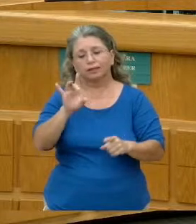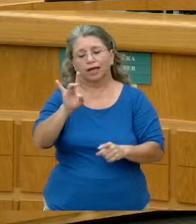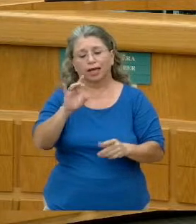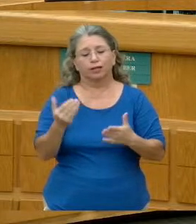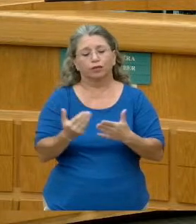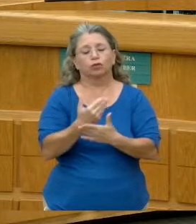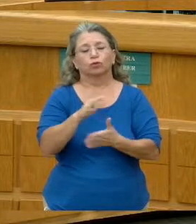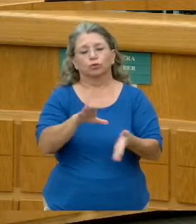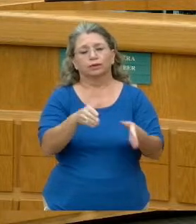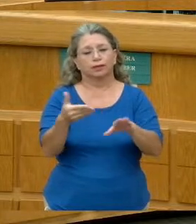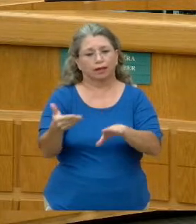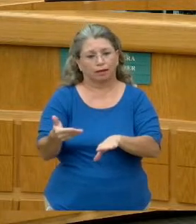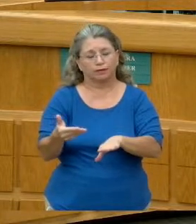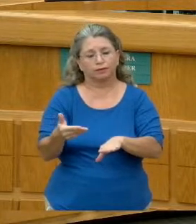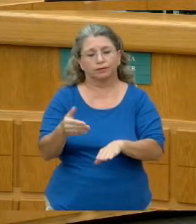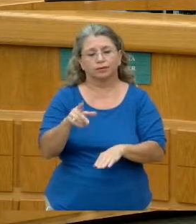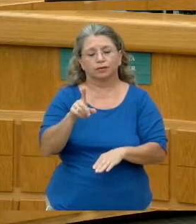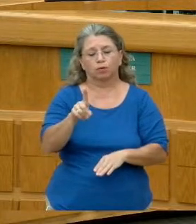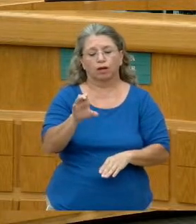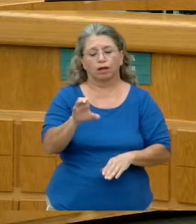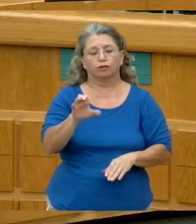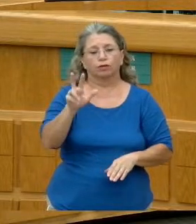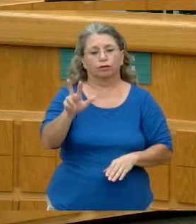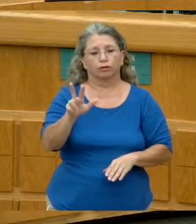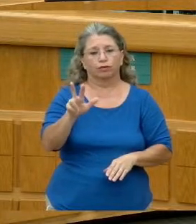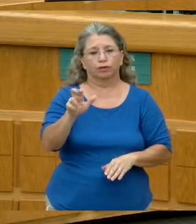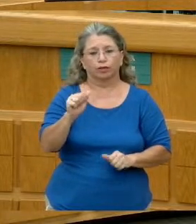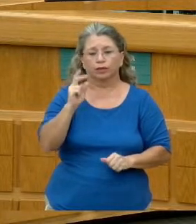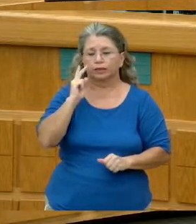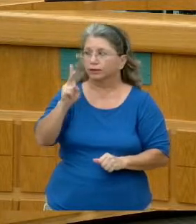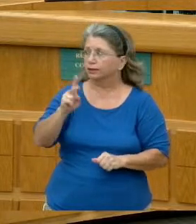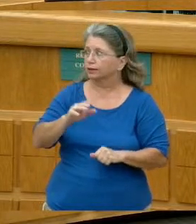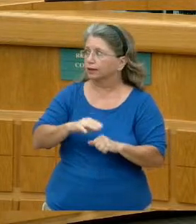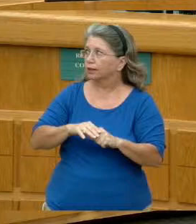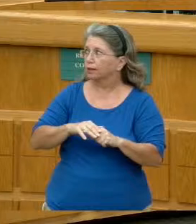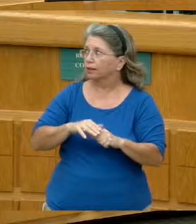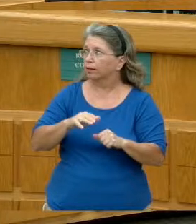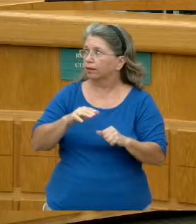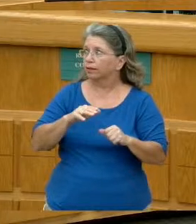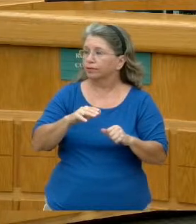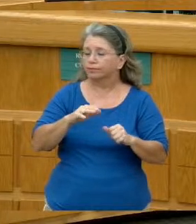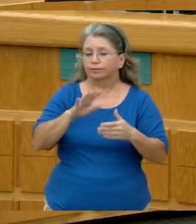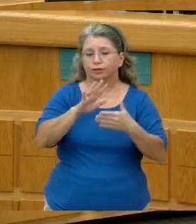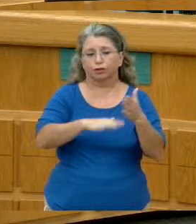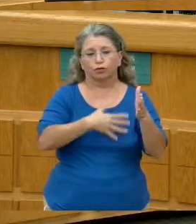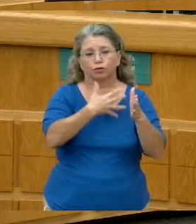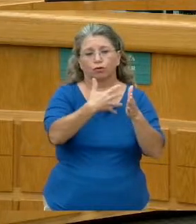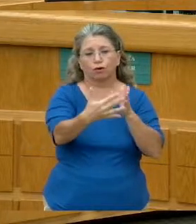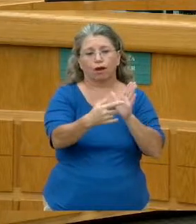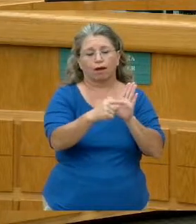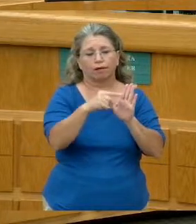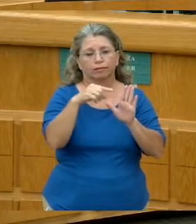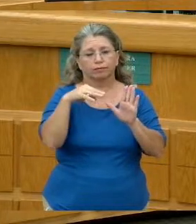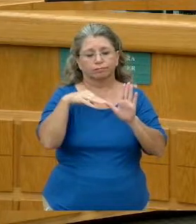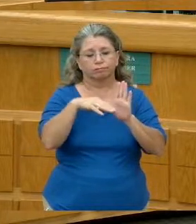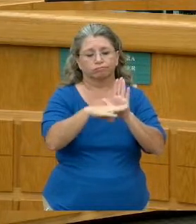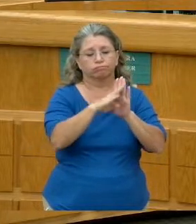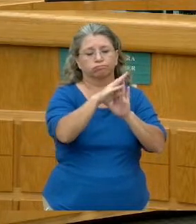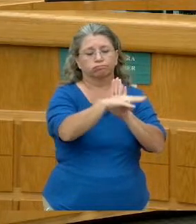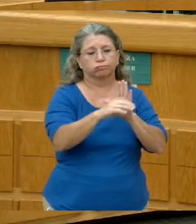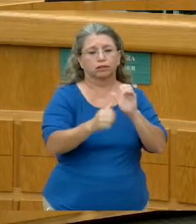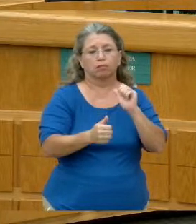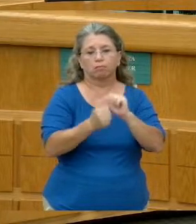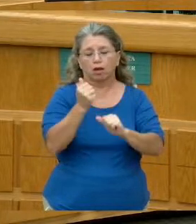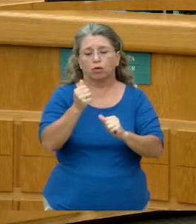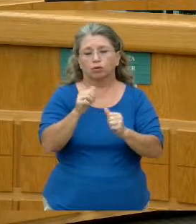deaths, so at 103. You can see on our graph there. Most of these deaths took place over the last couple